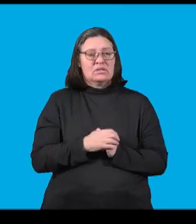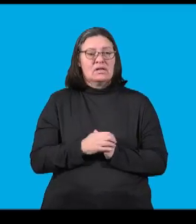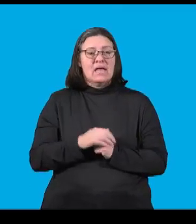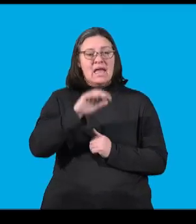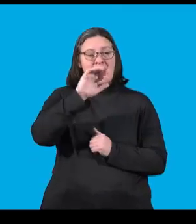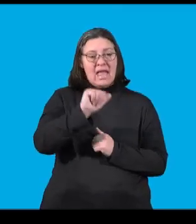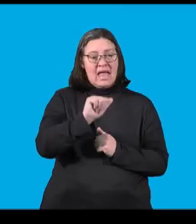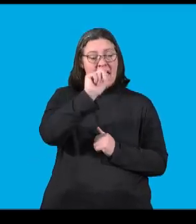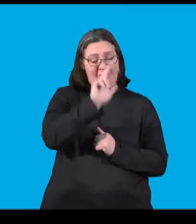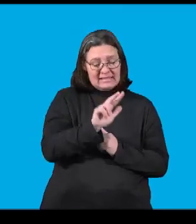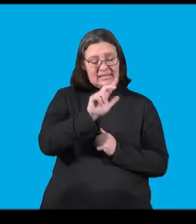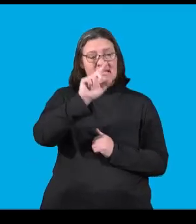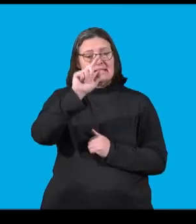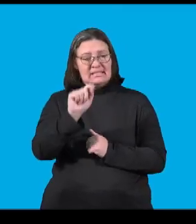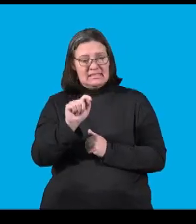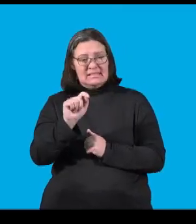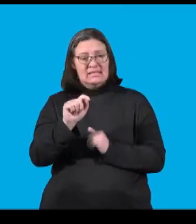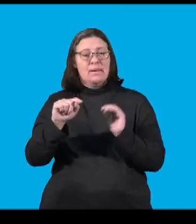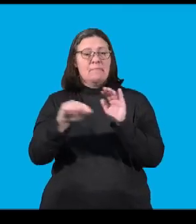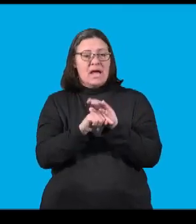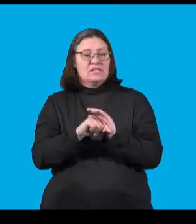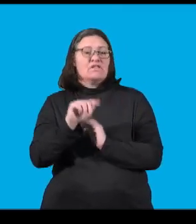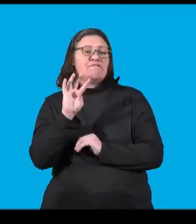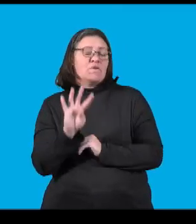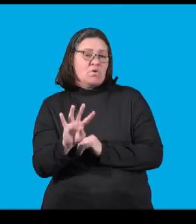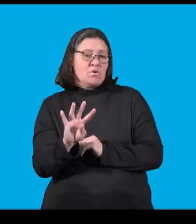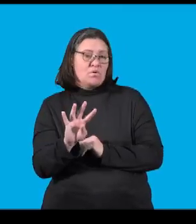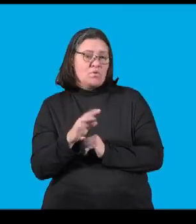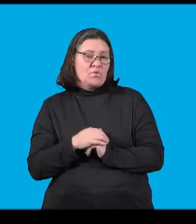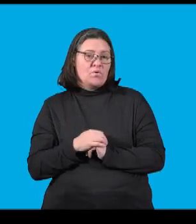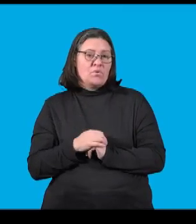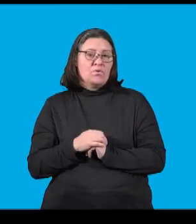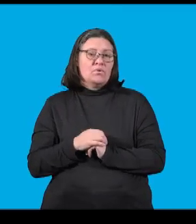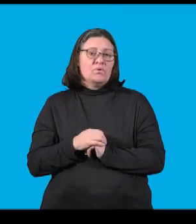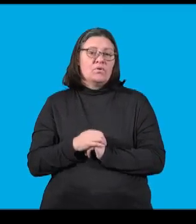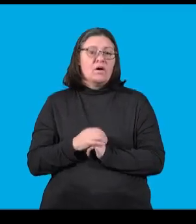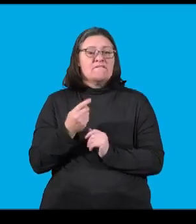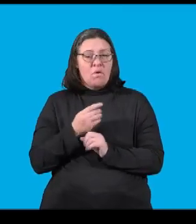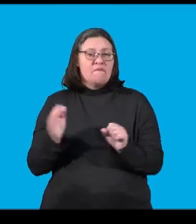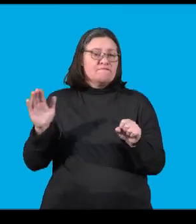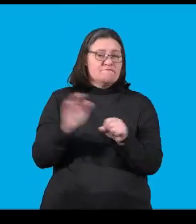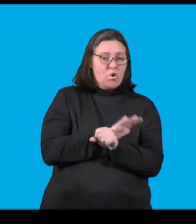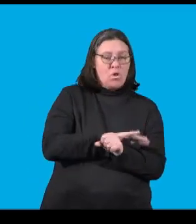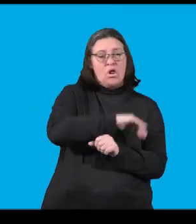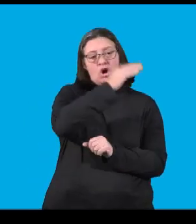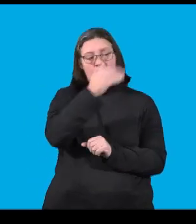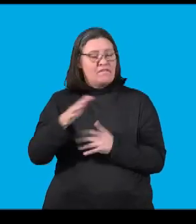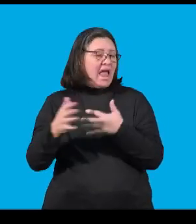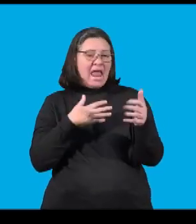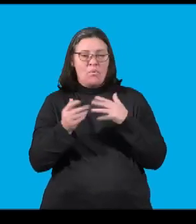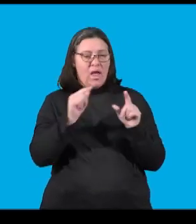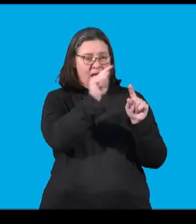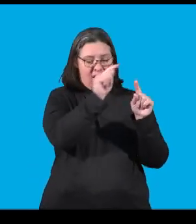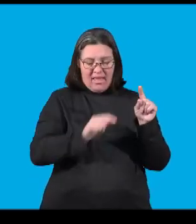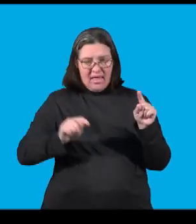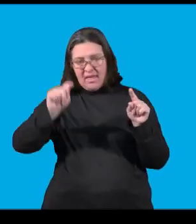be 8t minus 4. So that expression is the derivative for this entire curve, anywhere